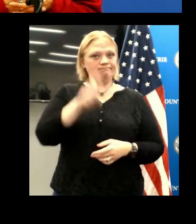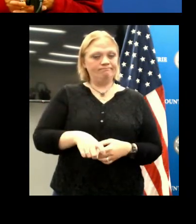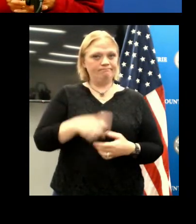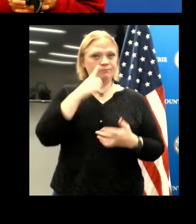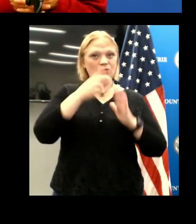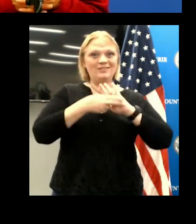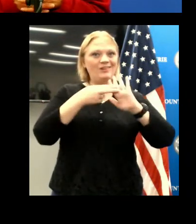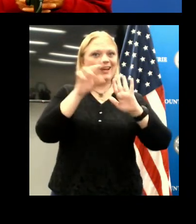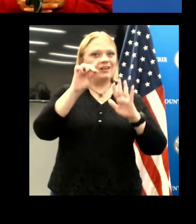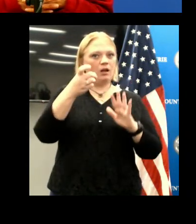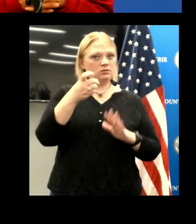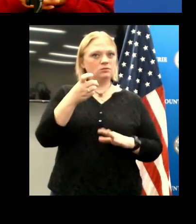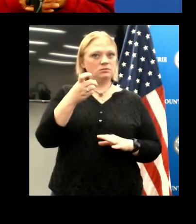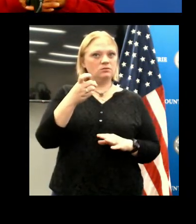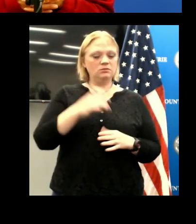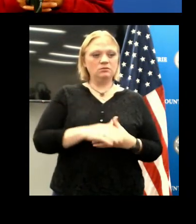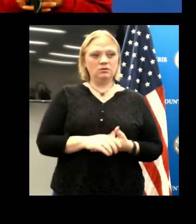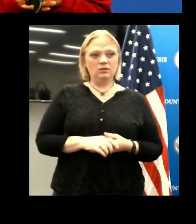testing. So